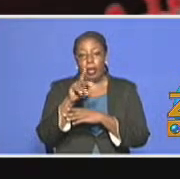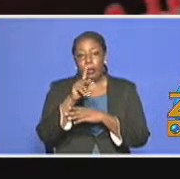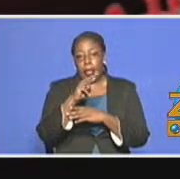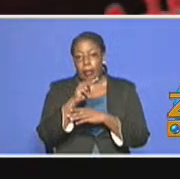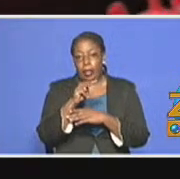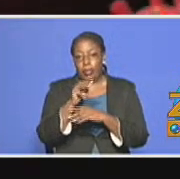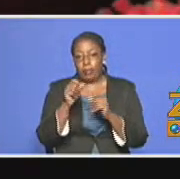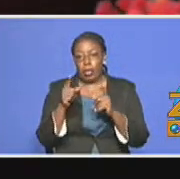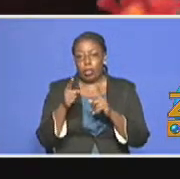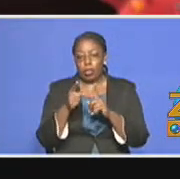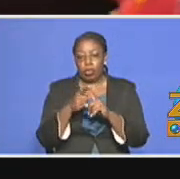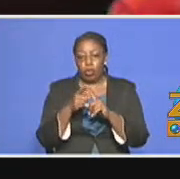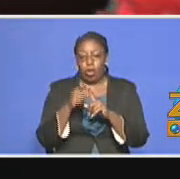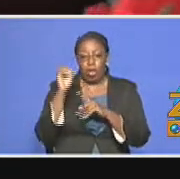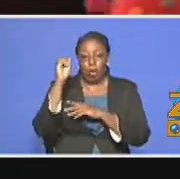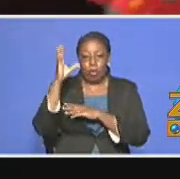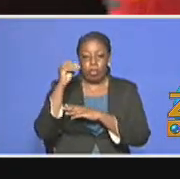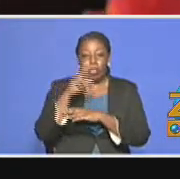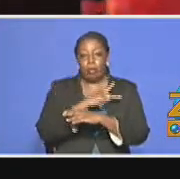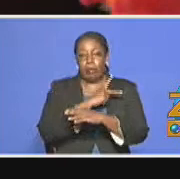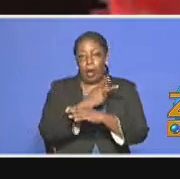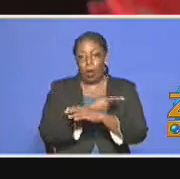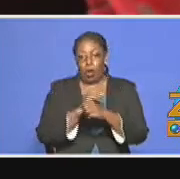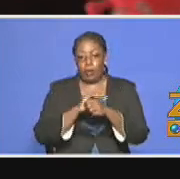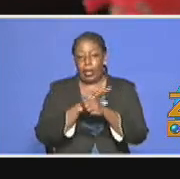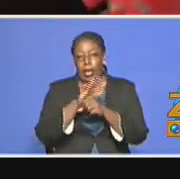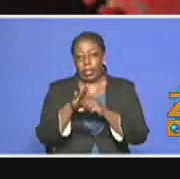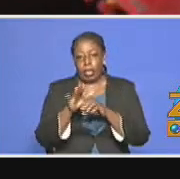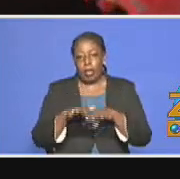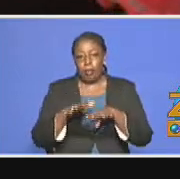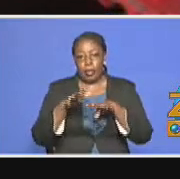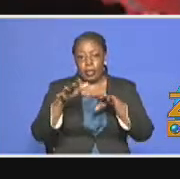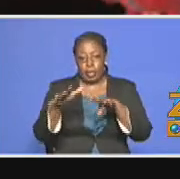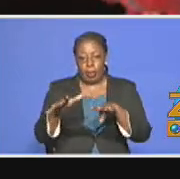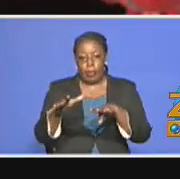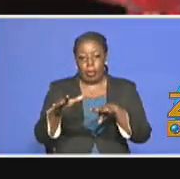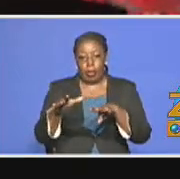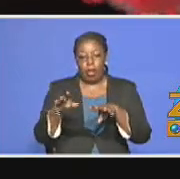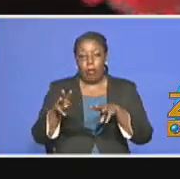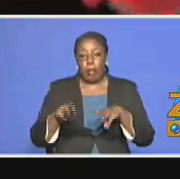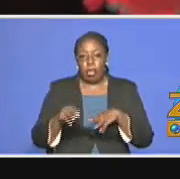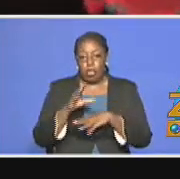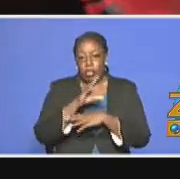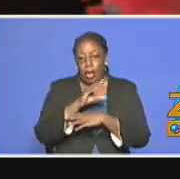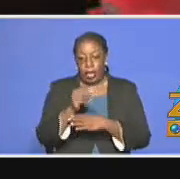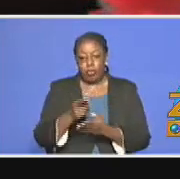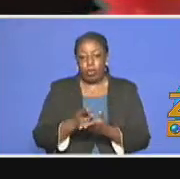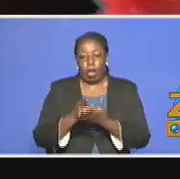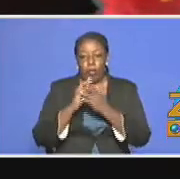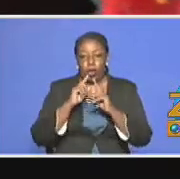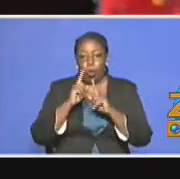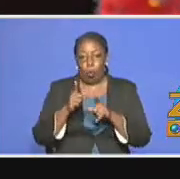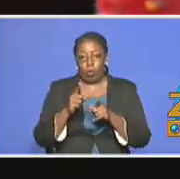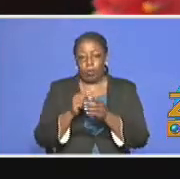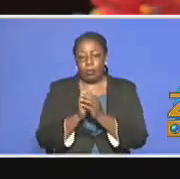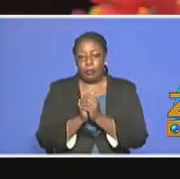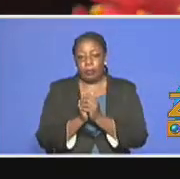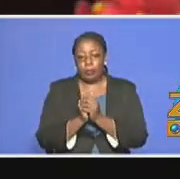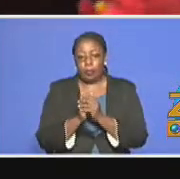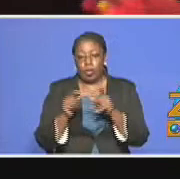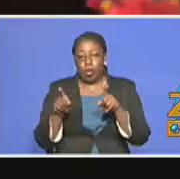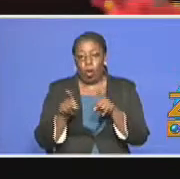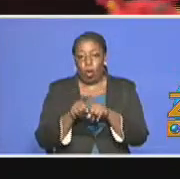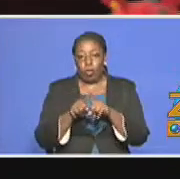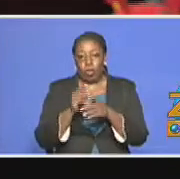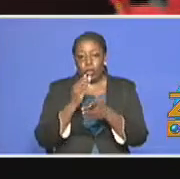immediately according to the amended Emergency Powers COVID-19 Pandemic Management and Recovery Order. That order also